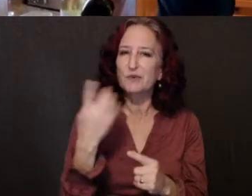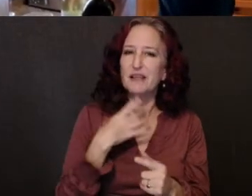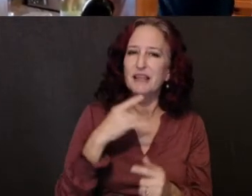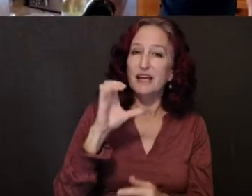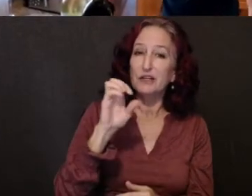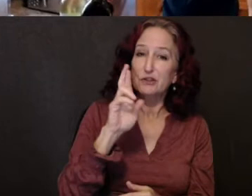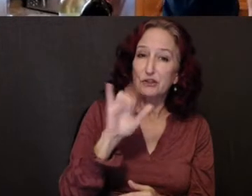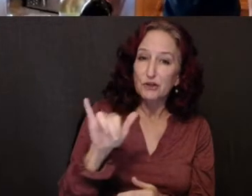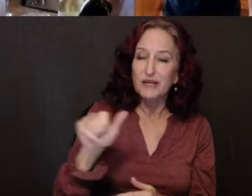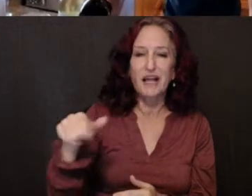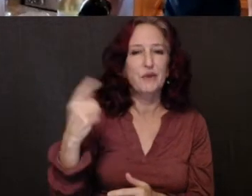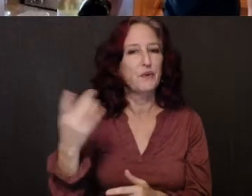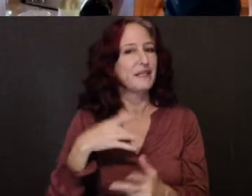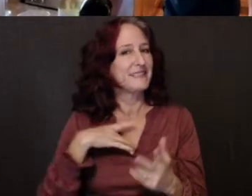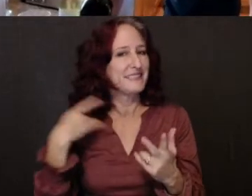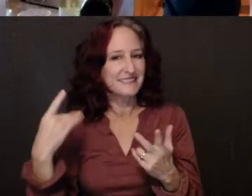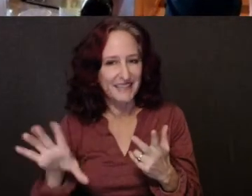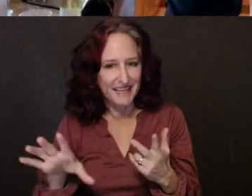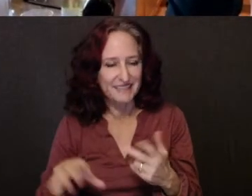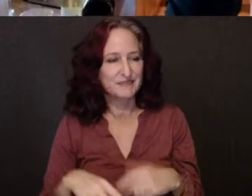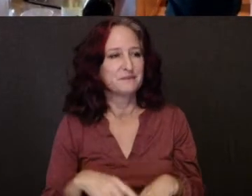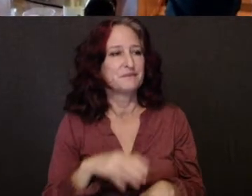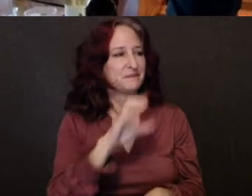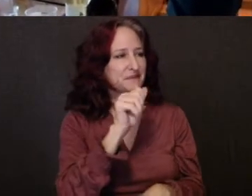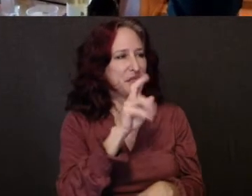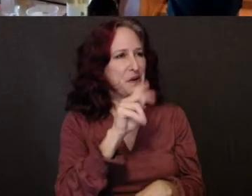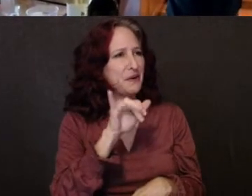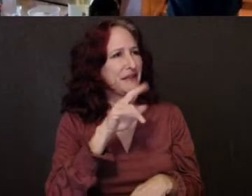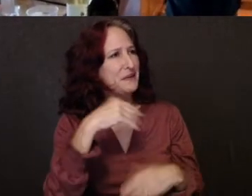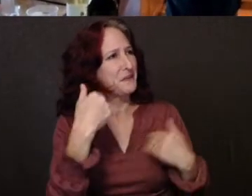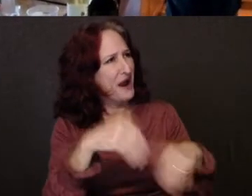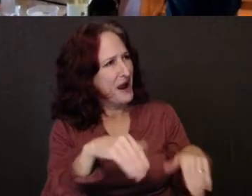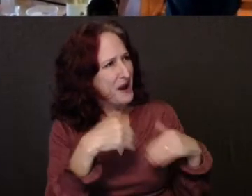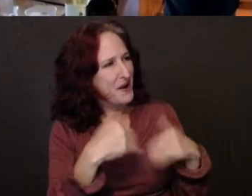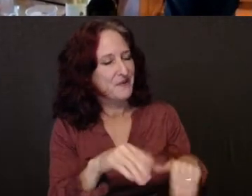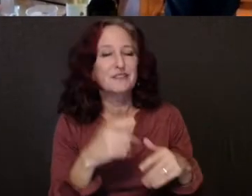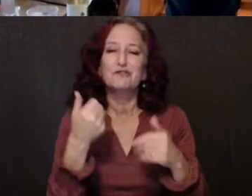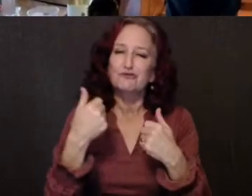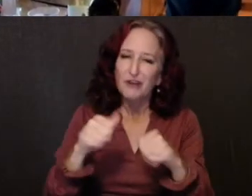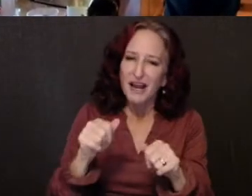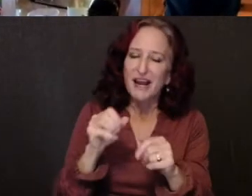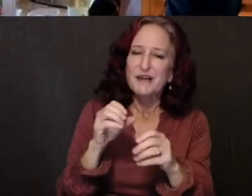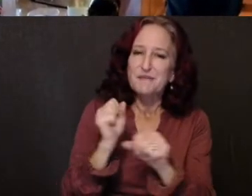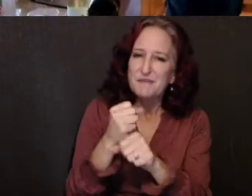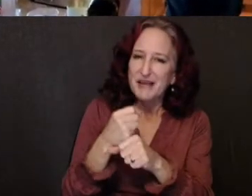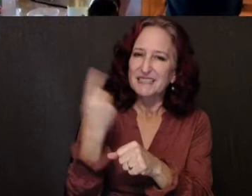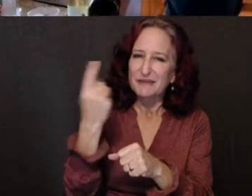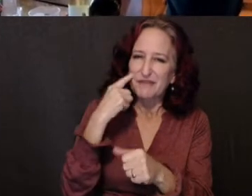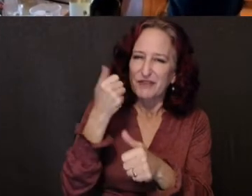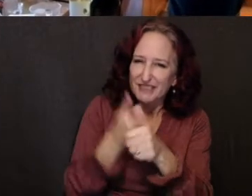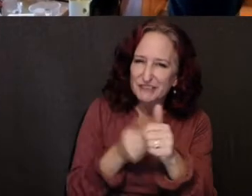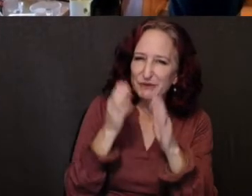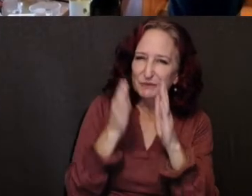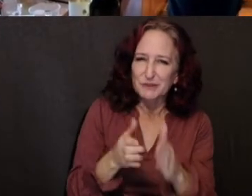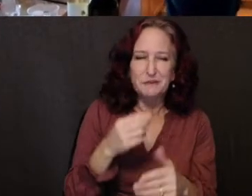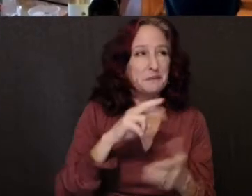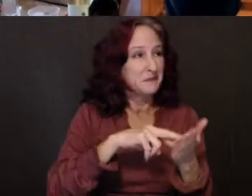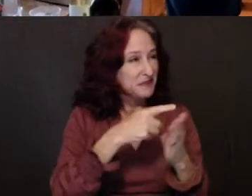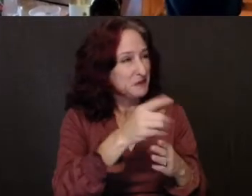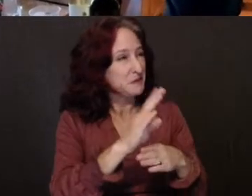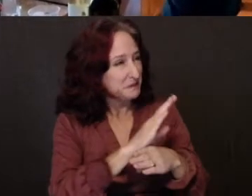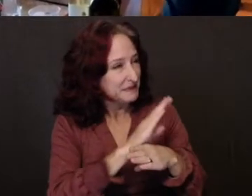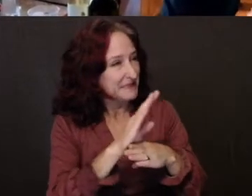So I'm preparing things for her, and then for my other kids, they have different tastes. One of them likes curries, one of them doesn't.